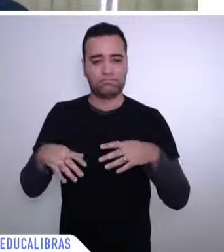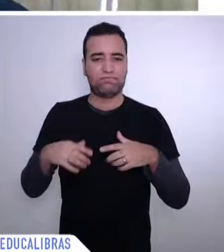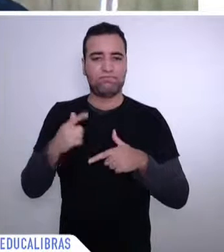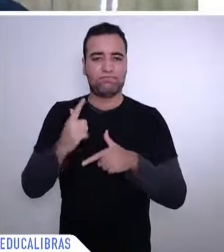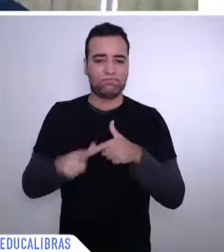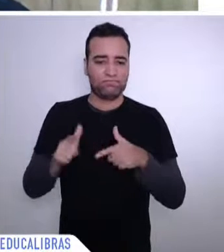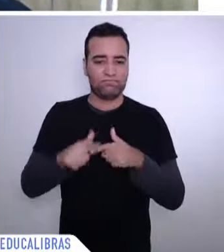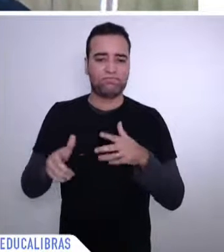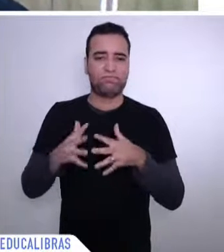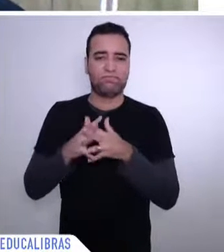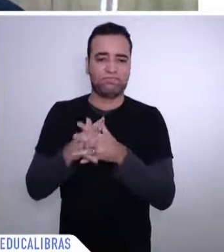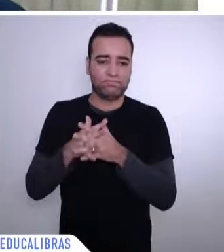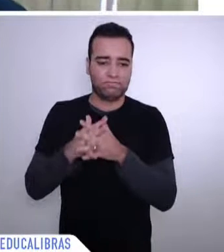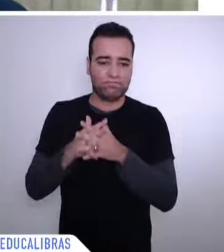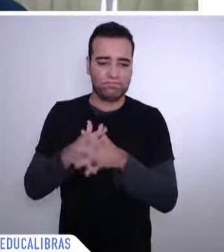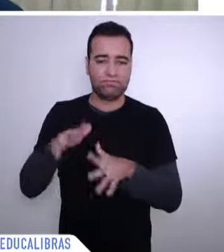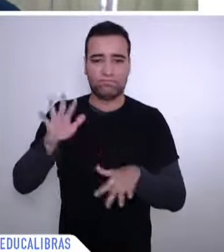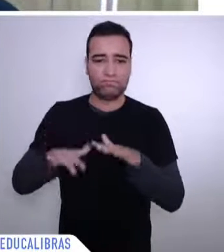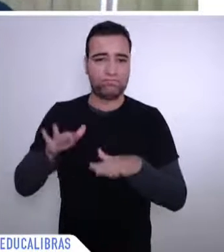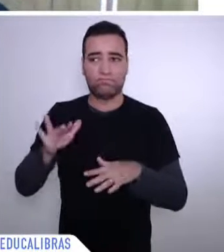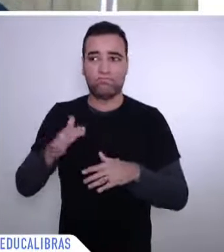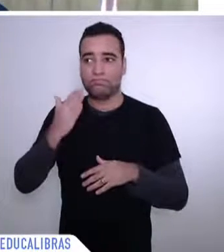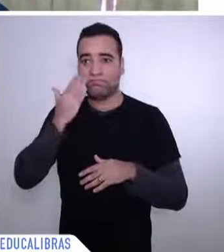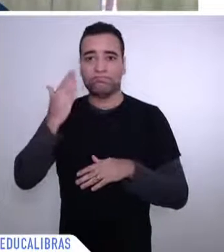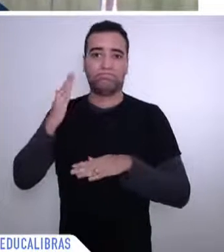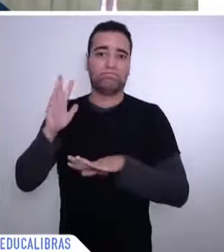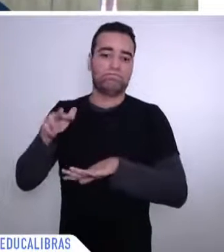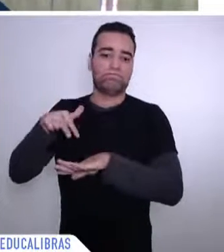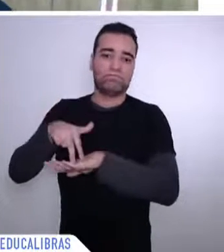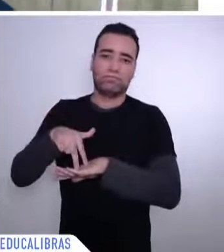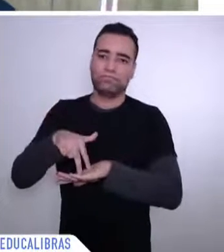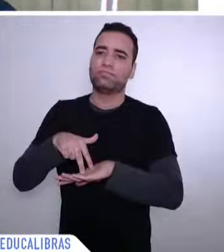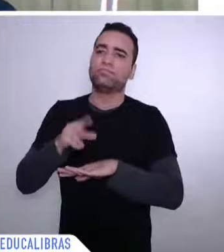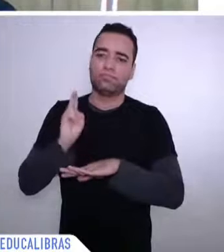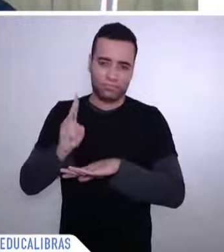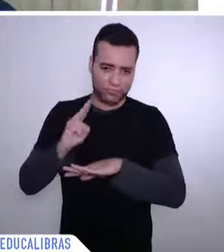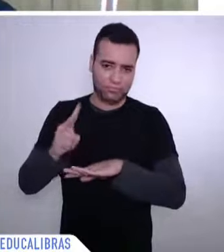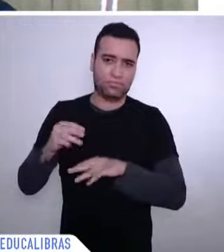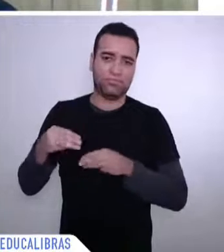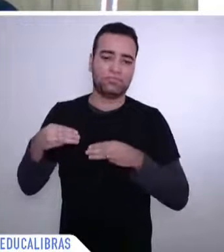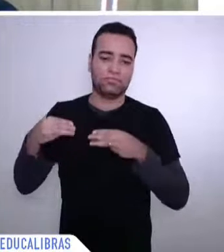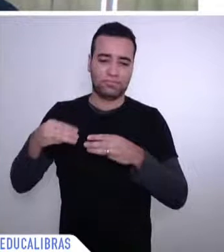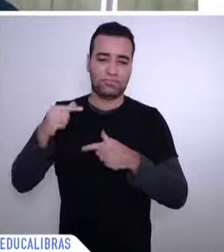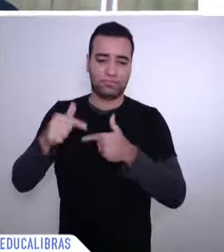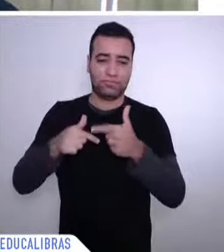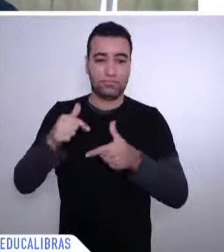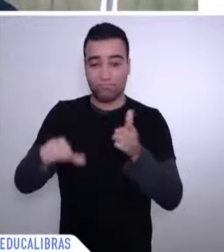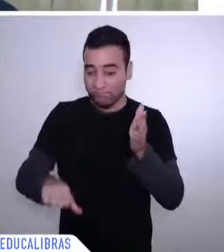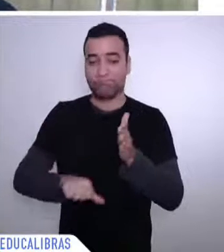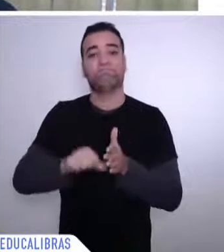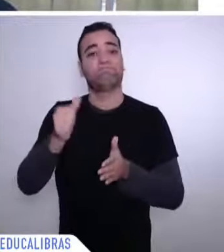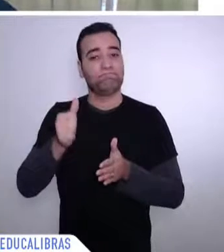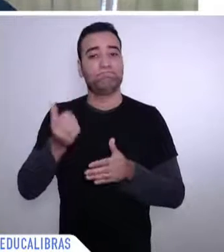been changed, has been merged to other offices, but it has always been